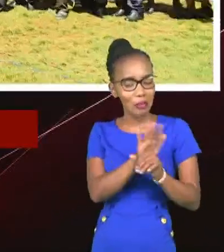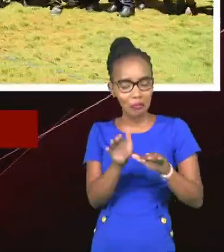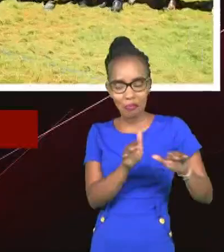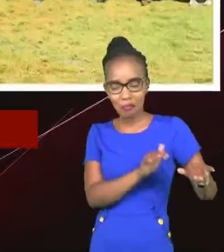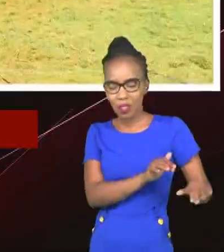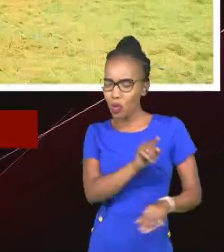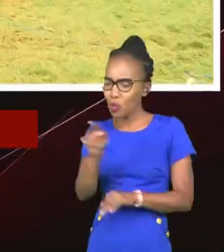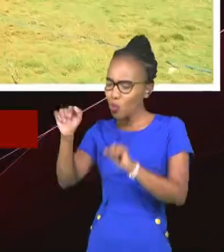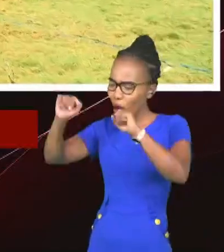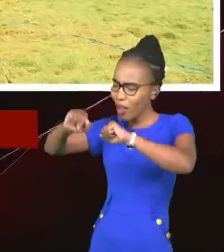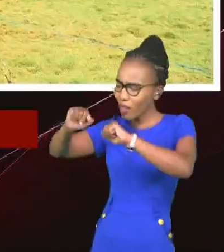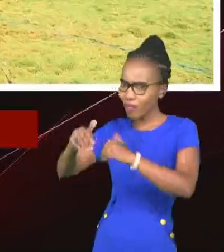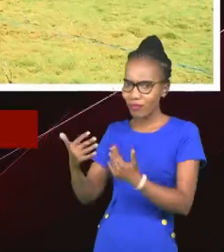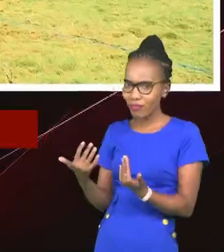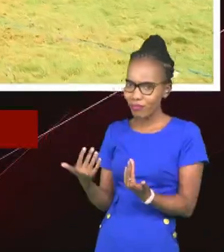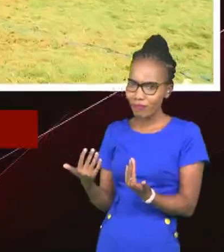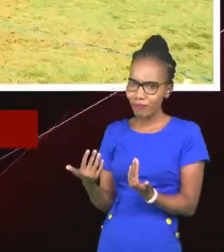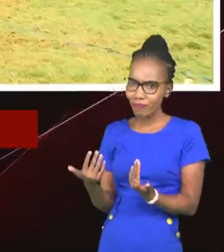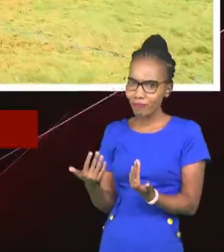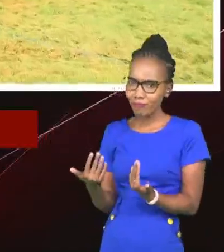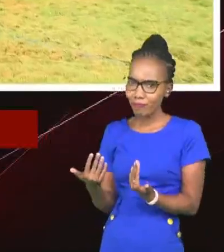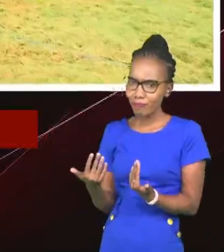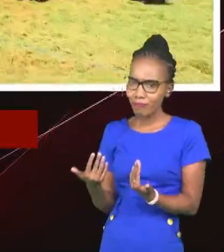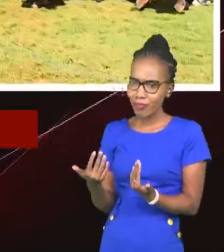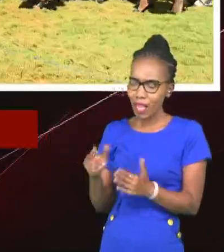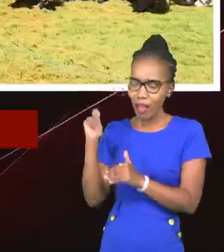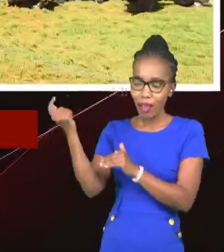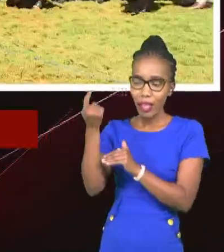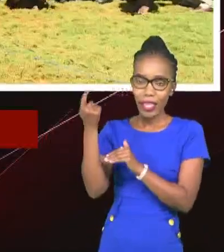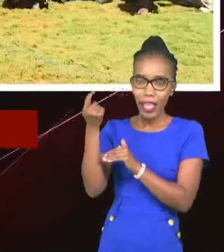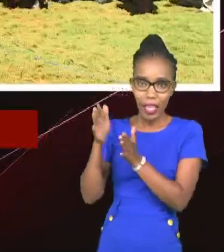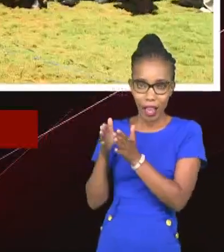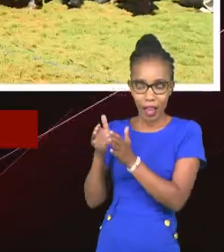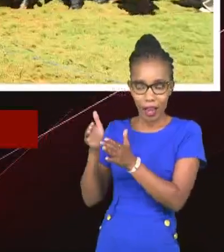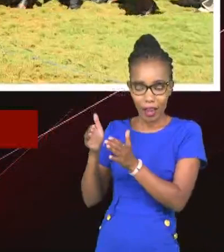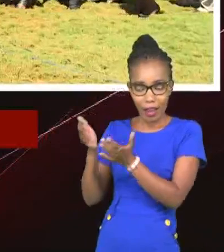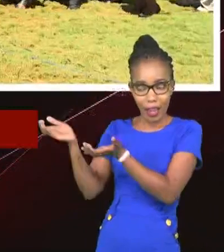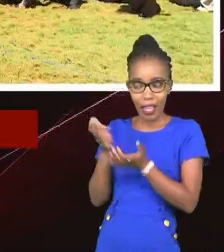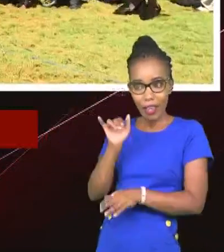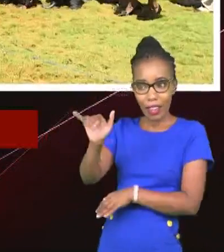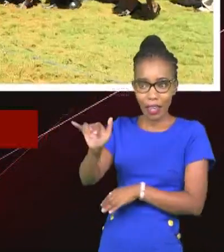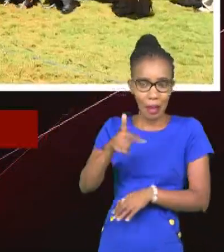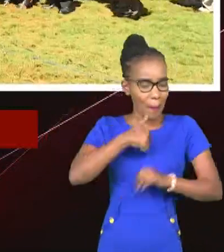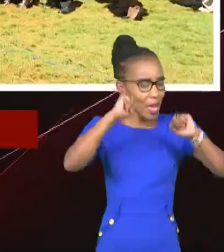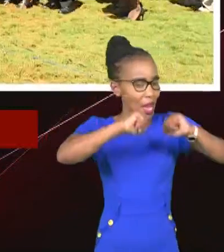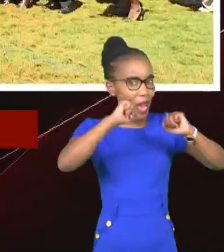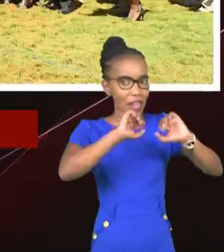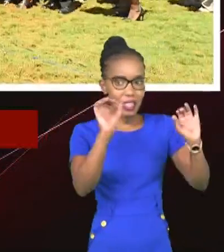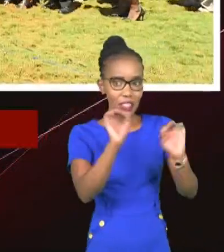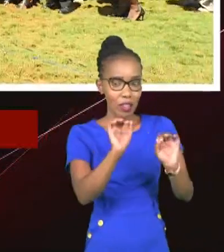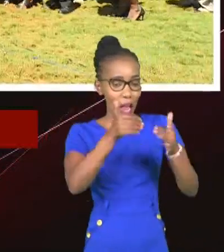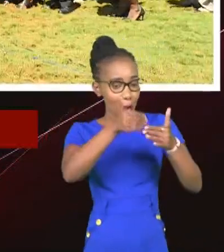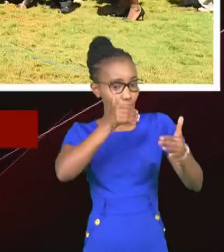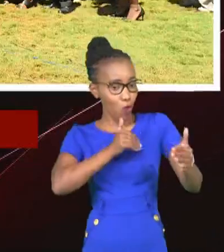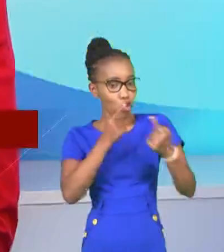agree, Milton? I strongly disagree. Is this alliance what Kenya needs? I strongly disagree, but even before I echo my sentiments,